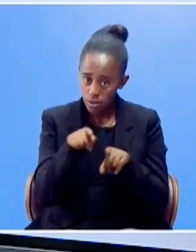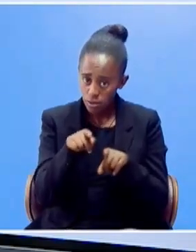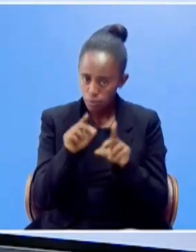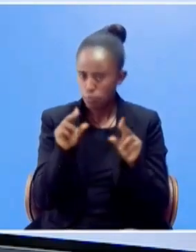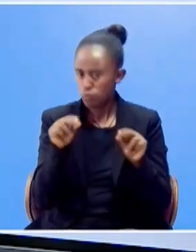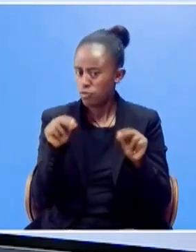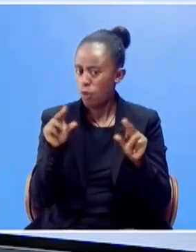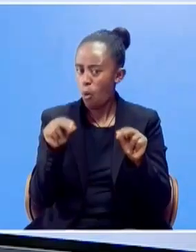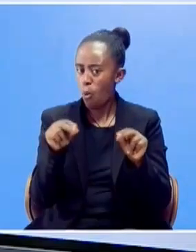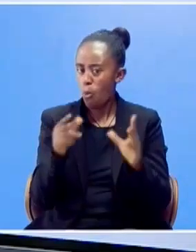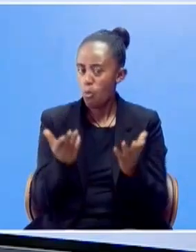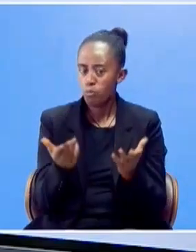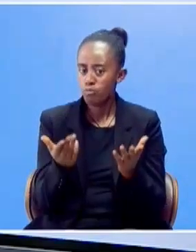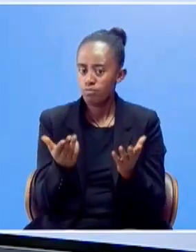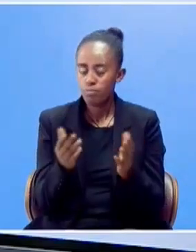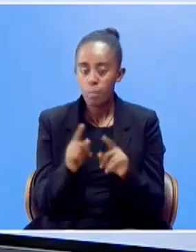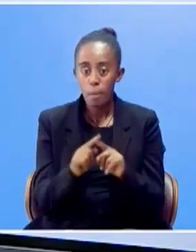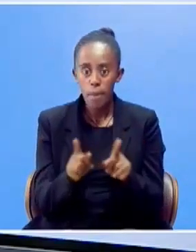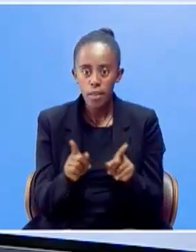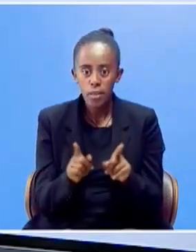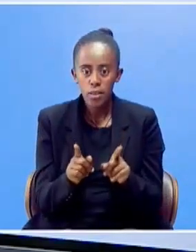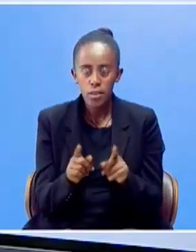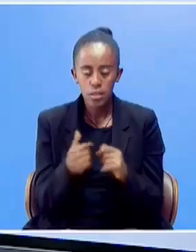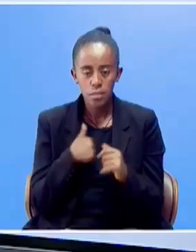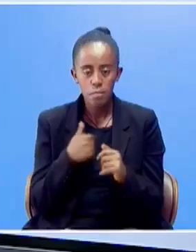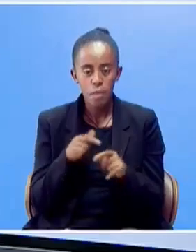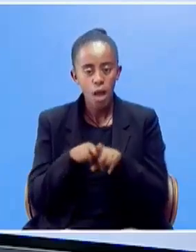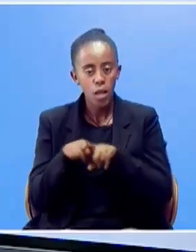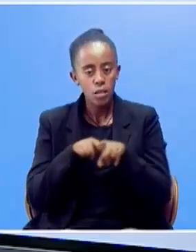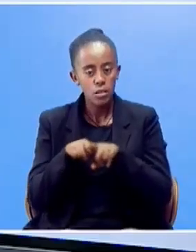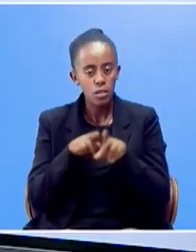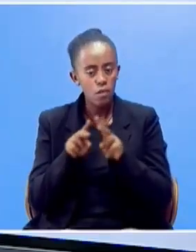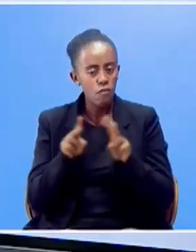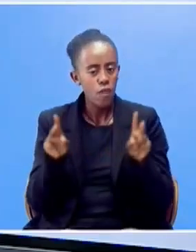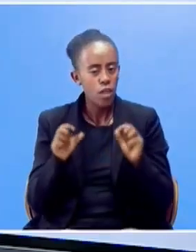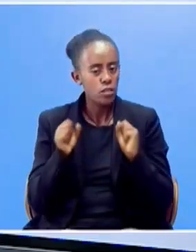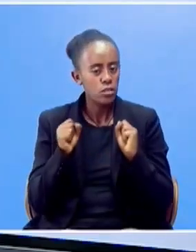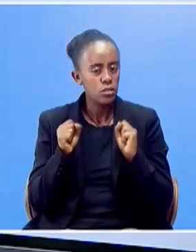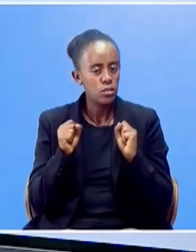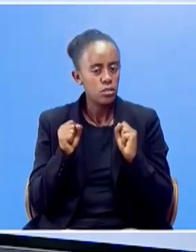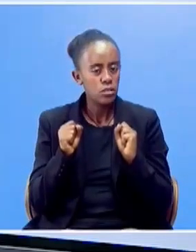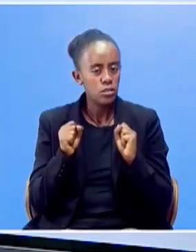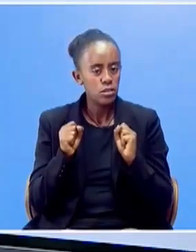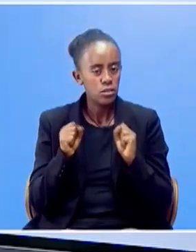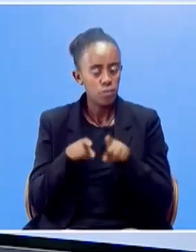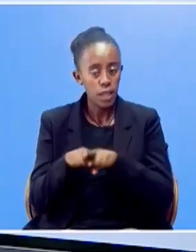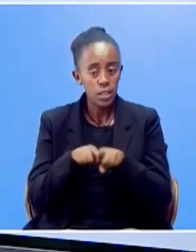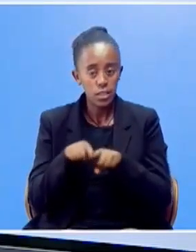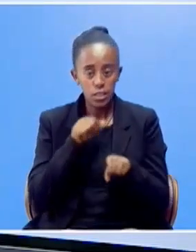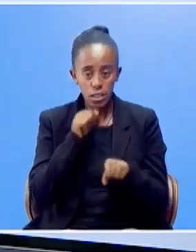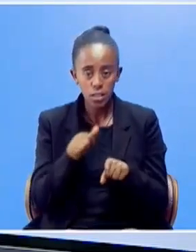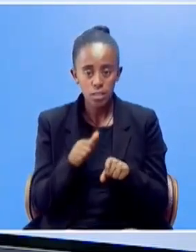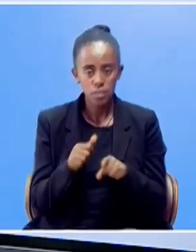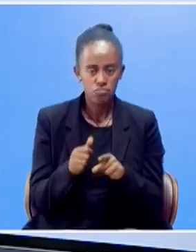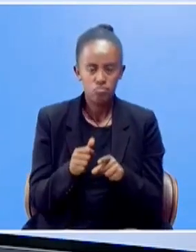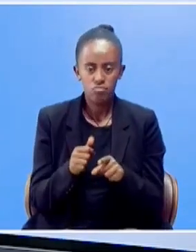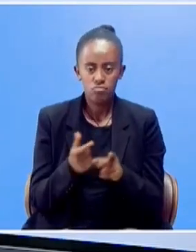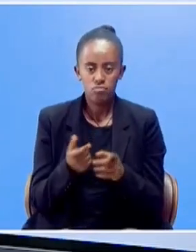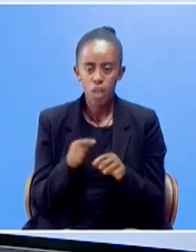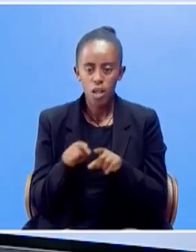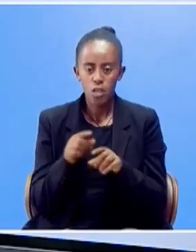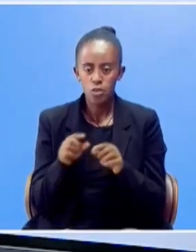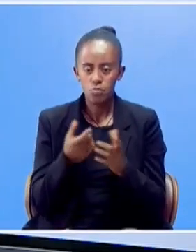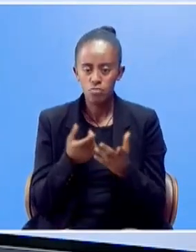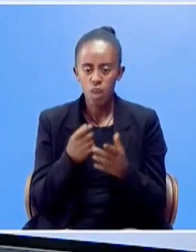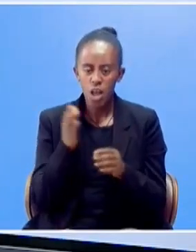No. But look, my agreement is very strong. Yes, as a teacher, I don't like this idea.